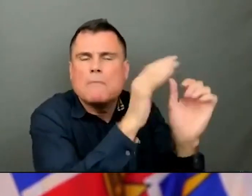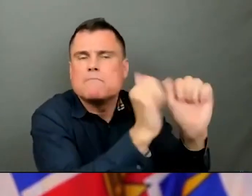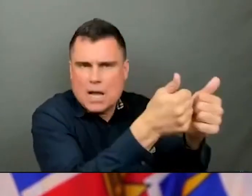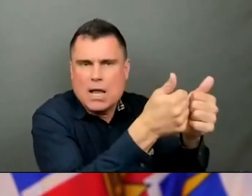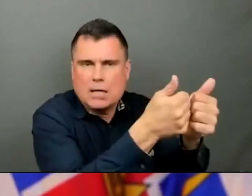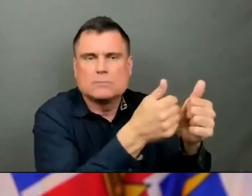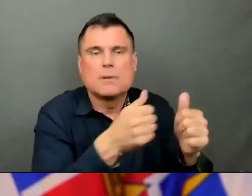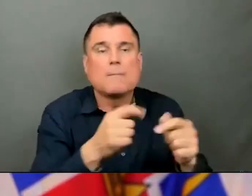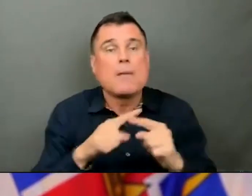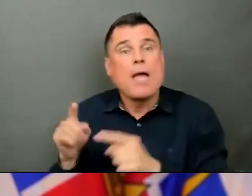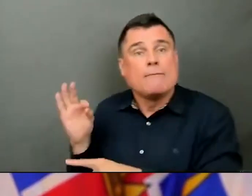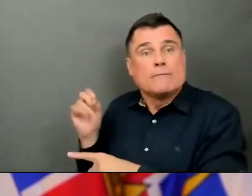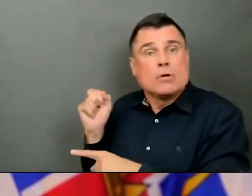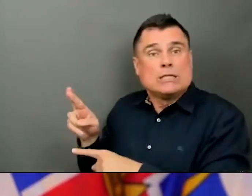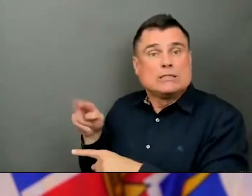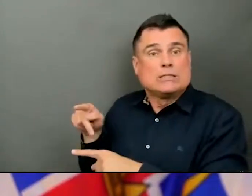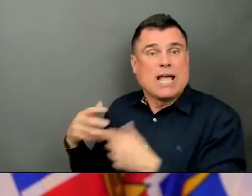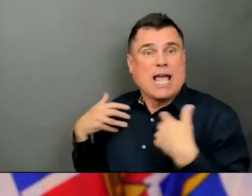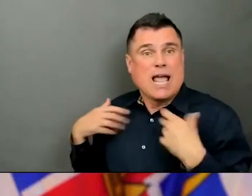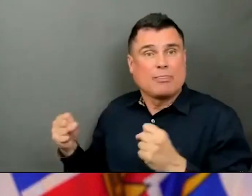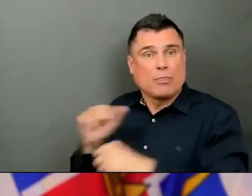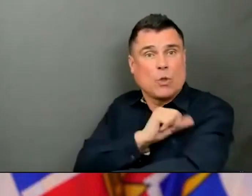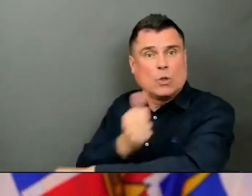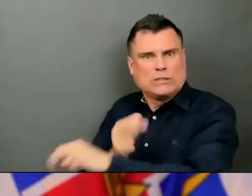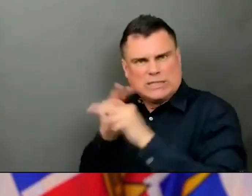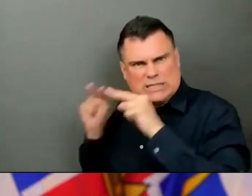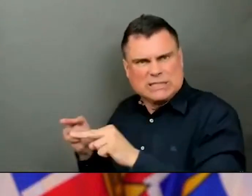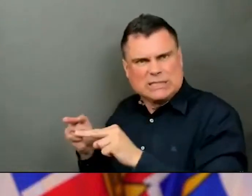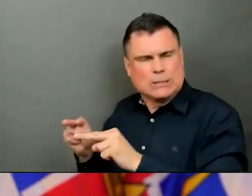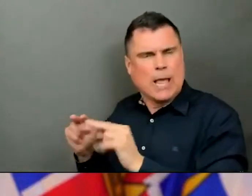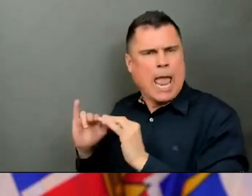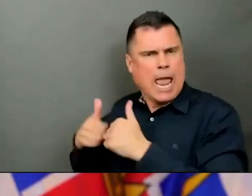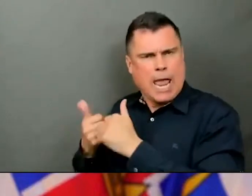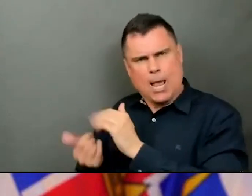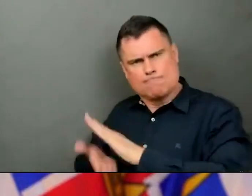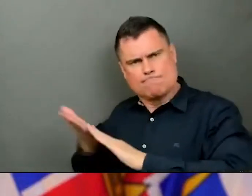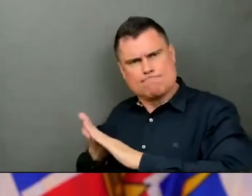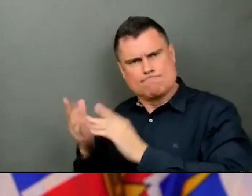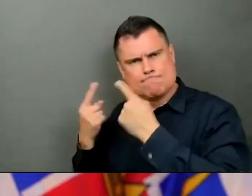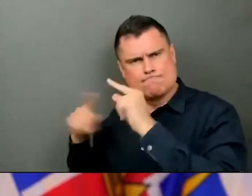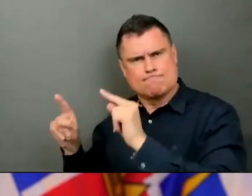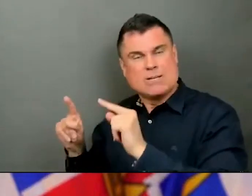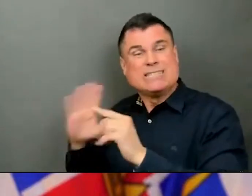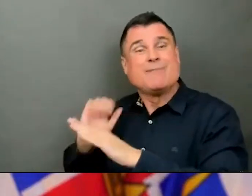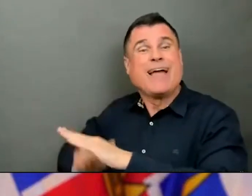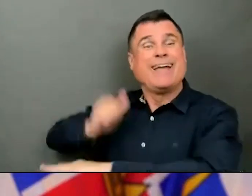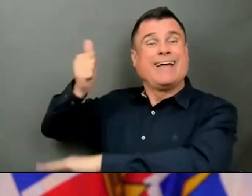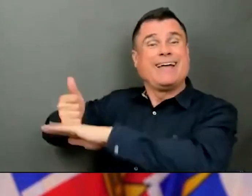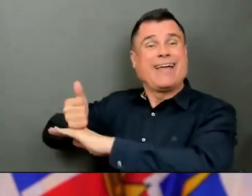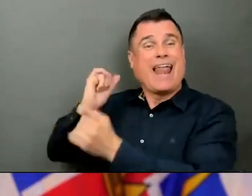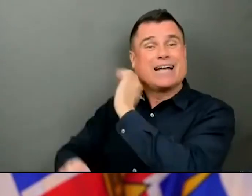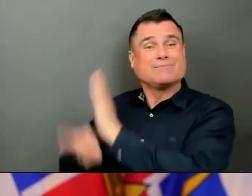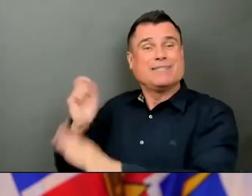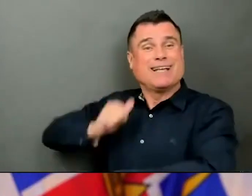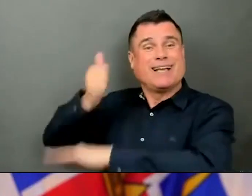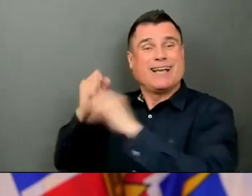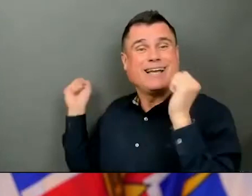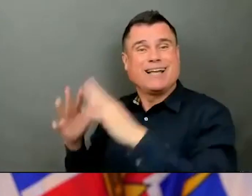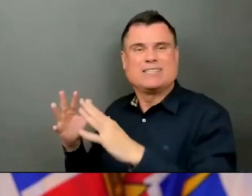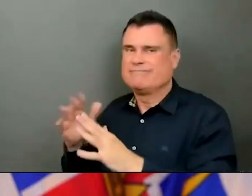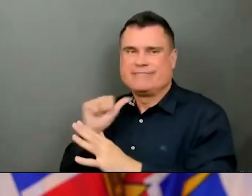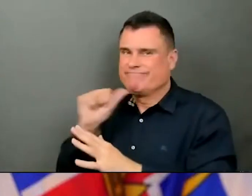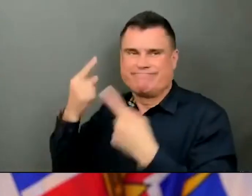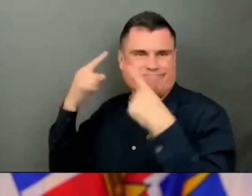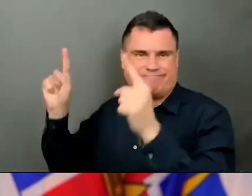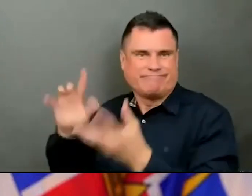at what worked and what didn't work. I know next week we are looking at some of the outreach through Gurdwaras,